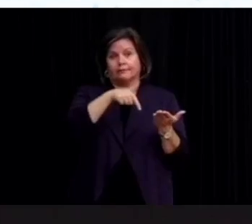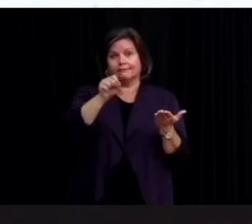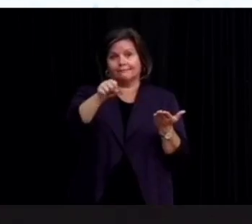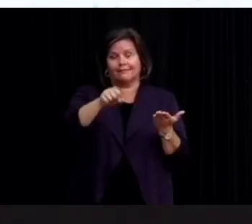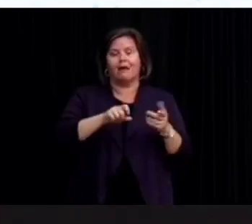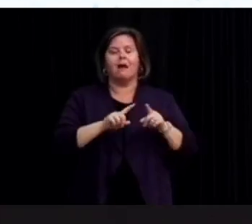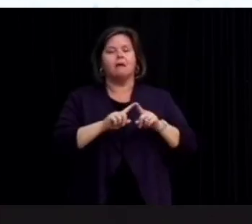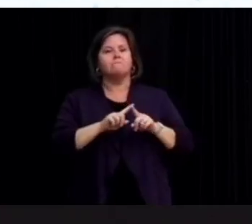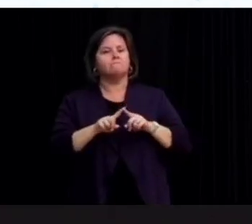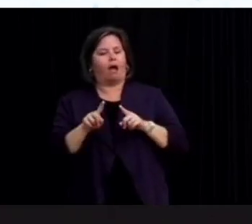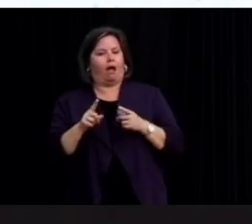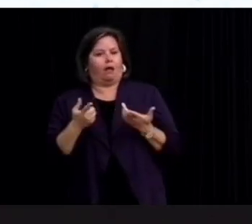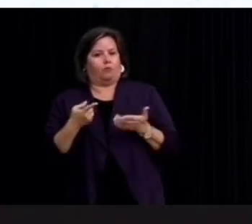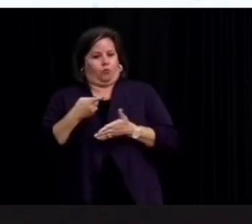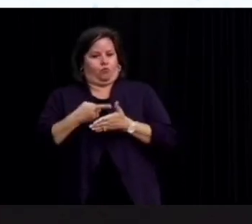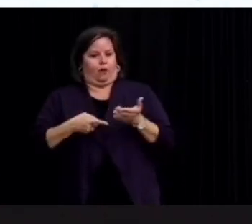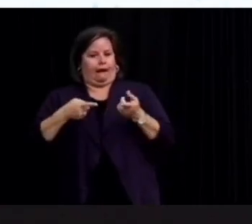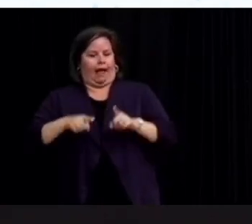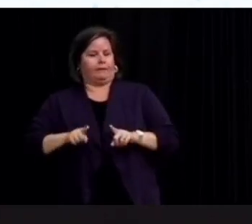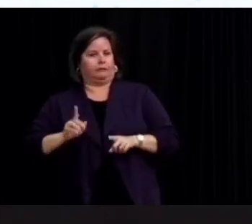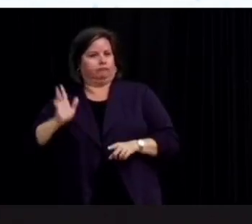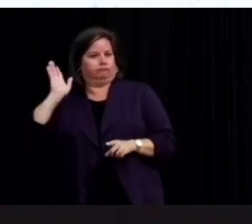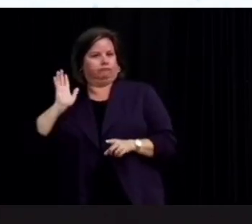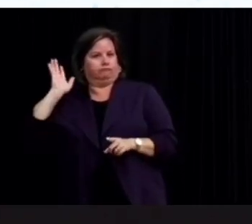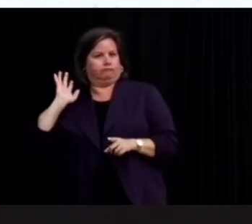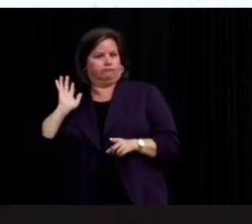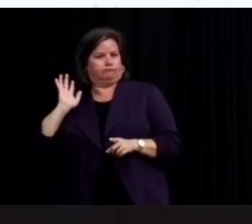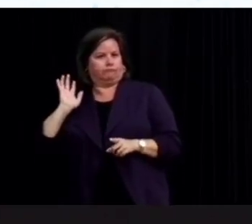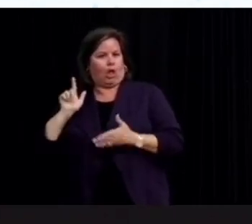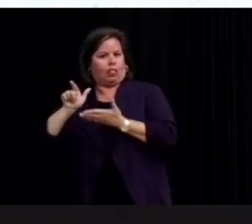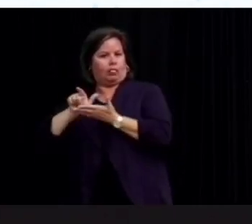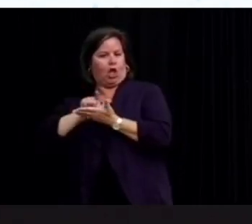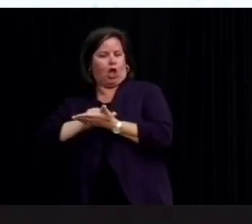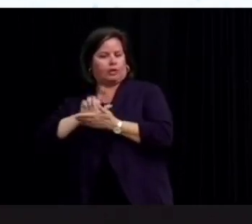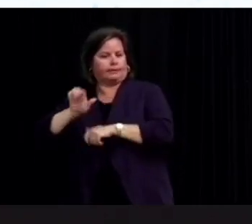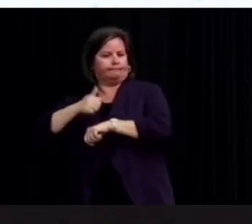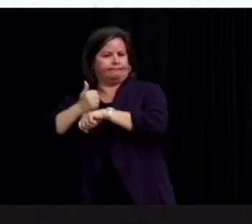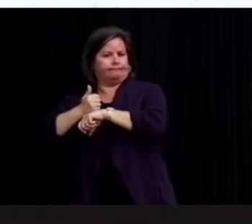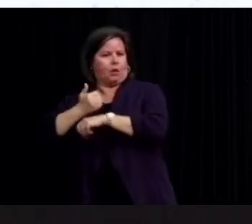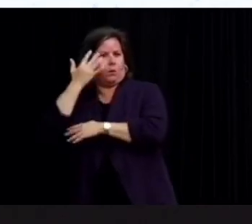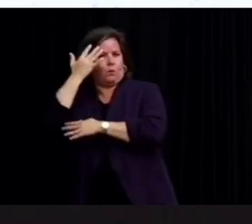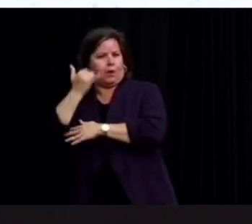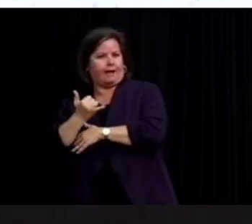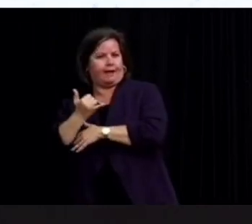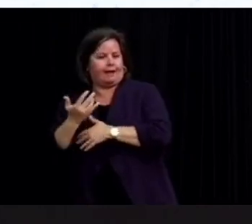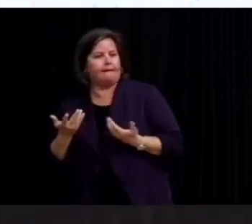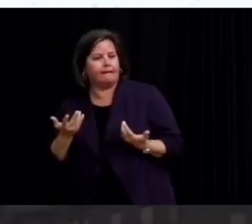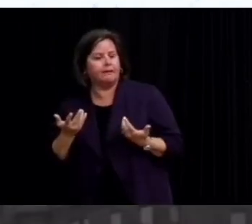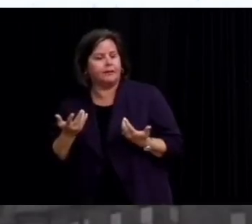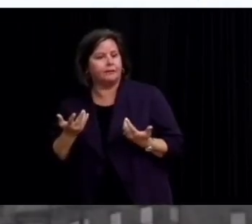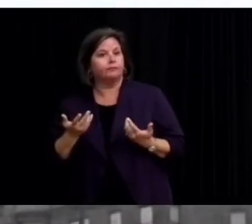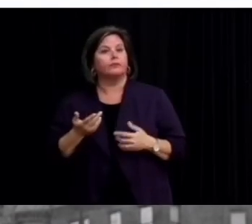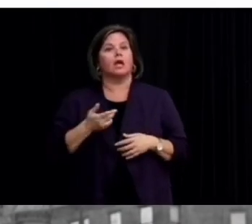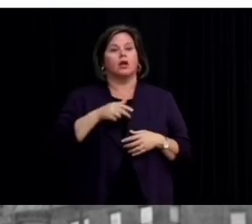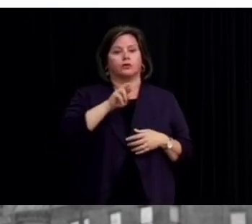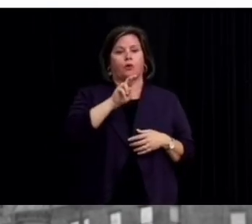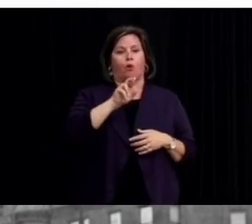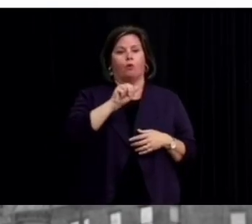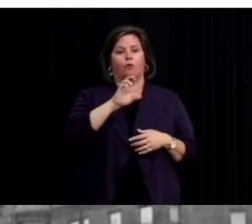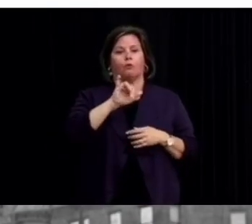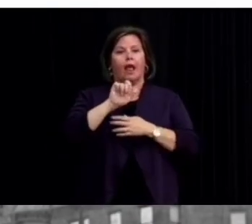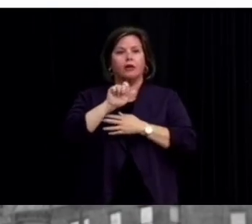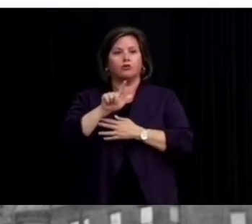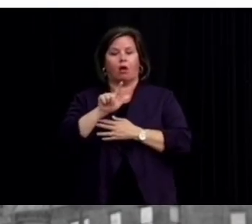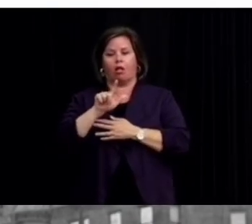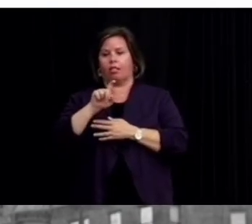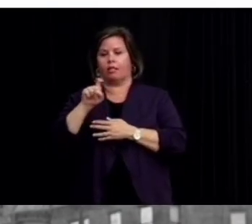understand the context of what was happening at the time and why these laws were in place. So we talk about racial zoning and